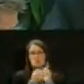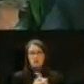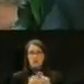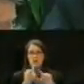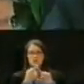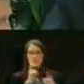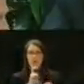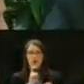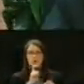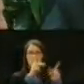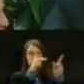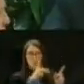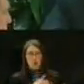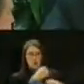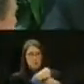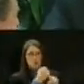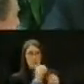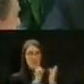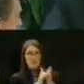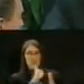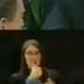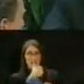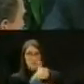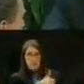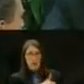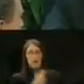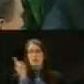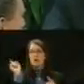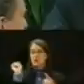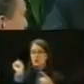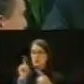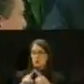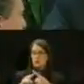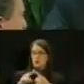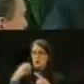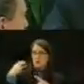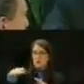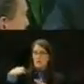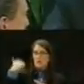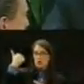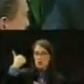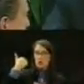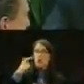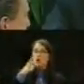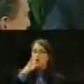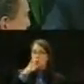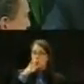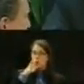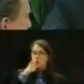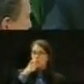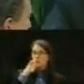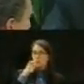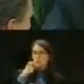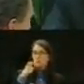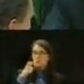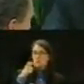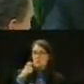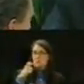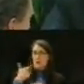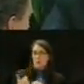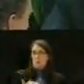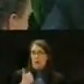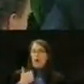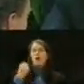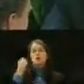to the official who has been alleged to have violated the Act. So basically what it does, it puts the official in the position